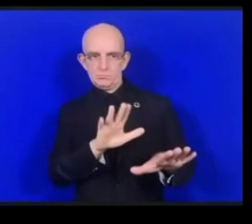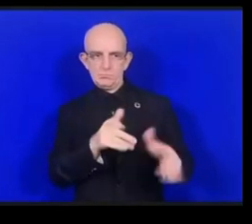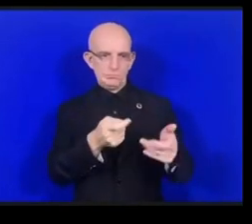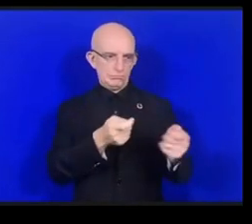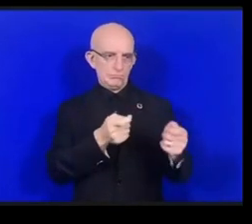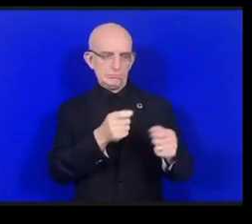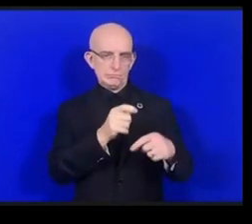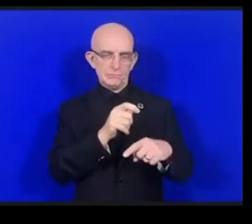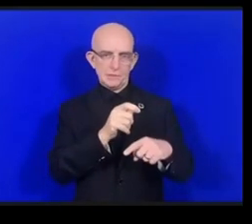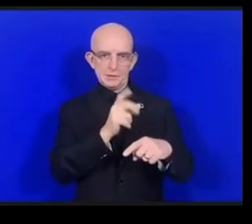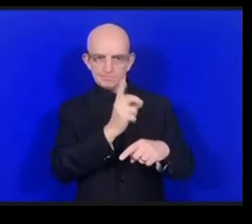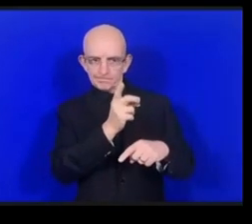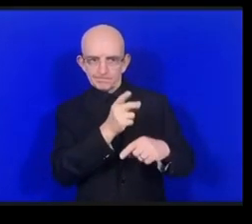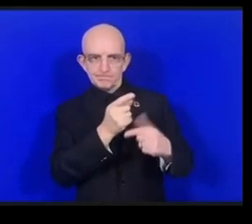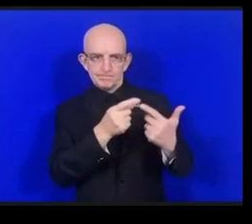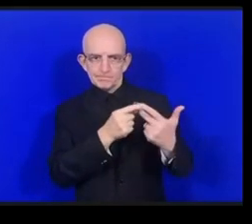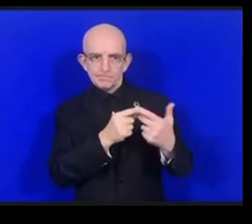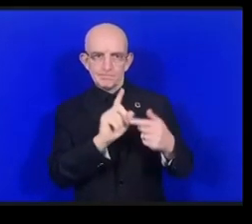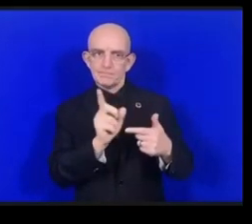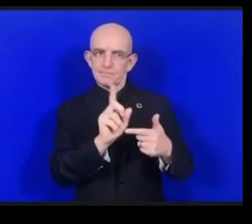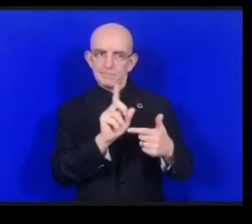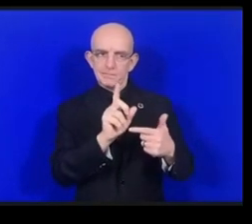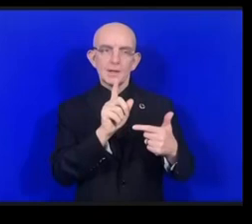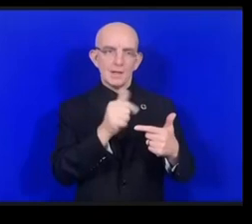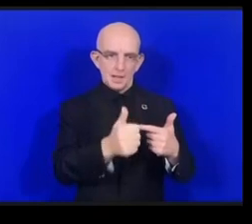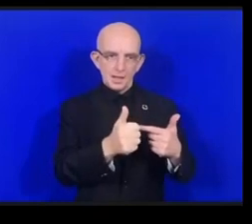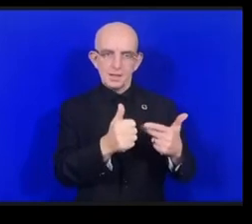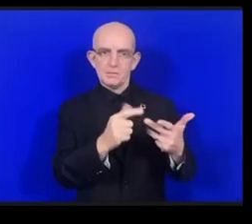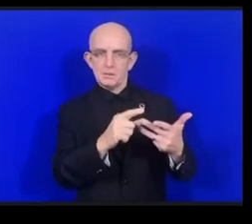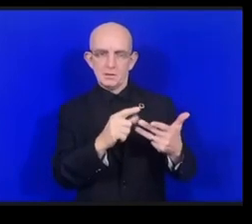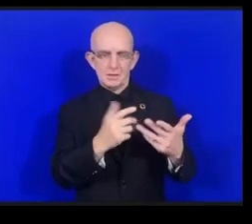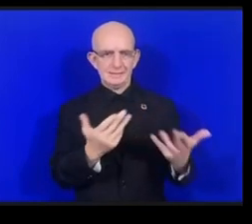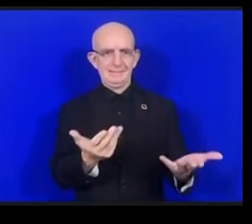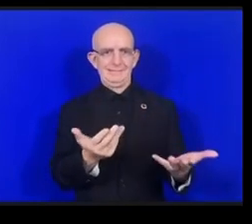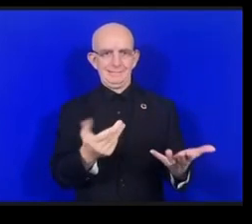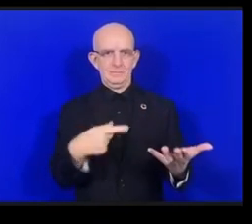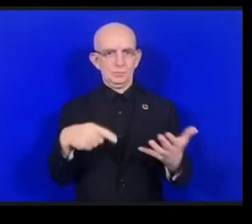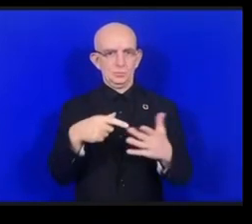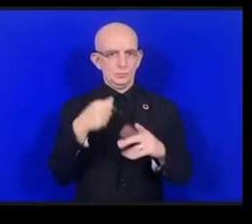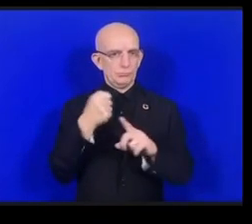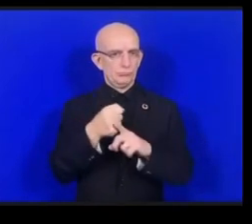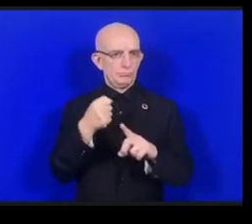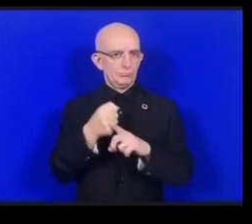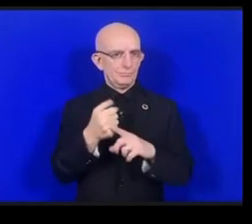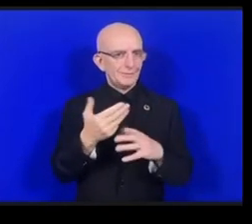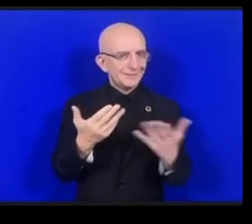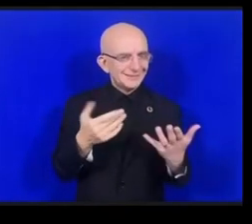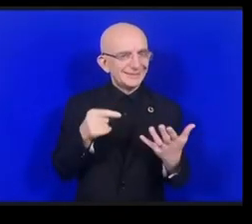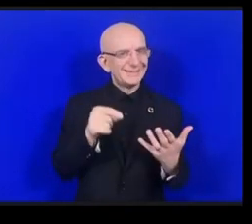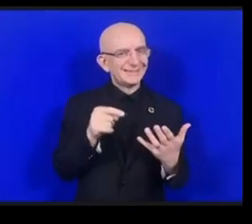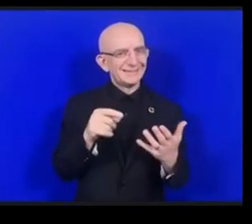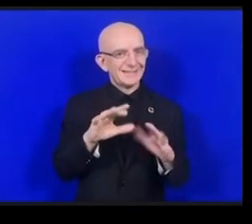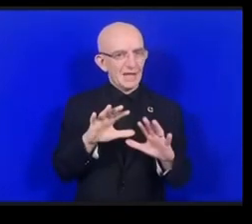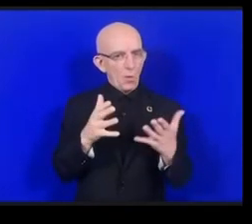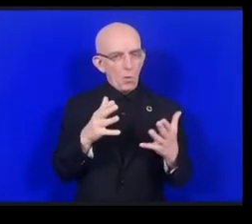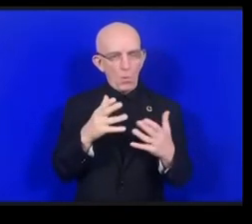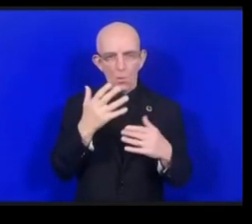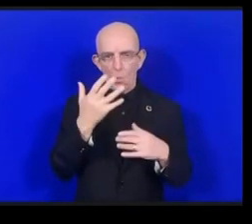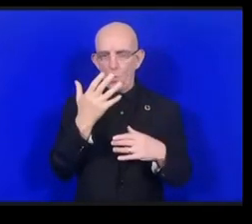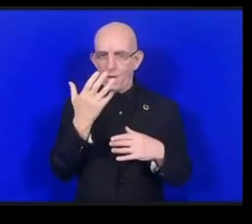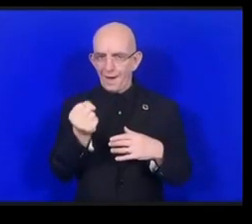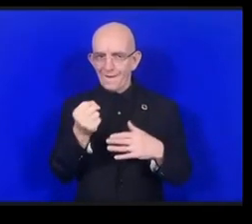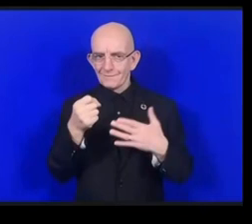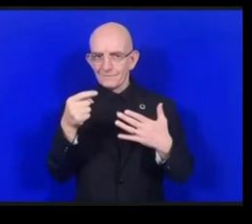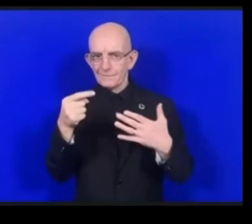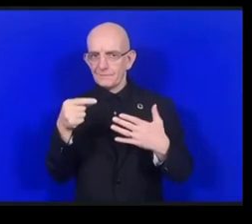consider that how there there might be the impact and there might be a risk to them uh uh